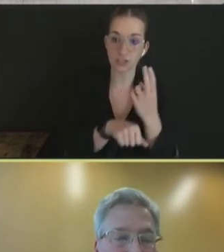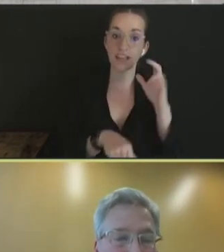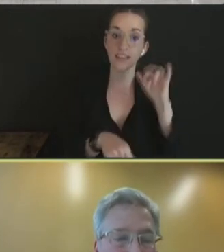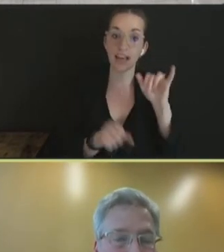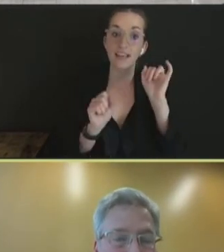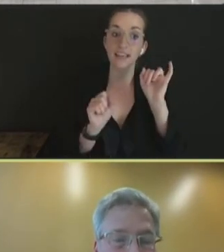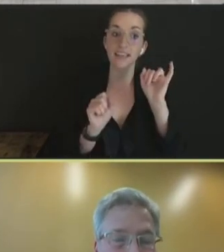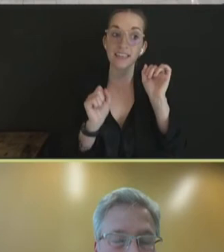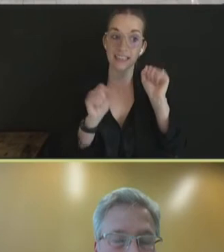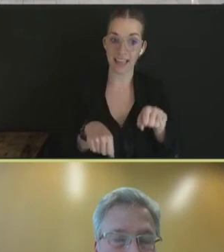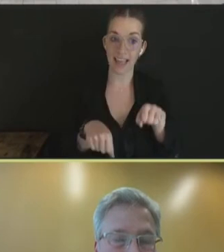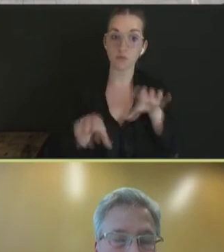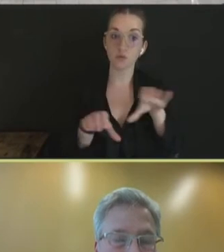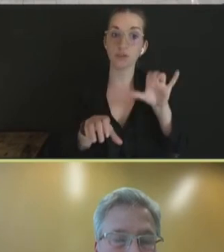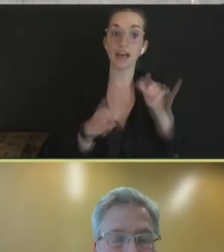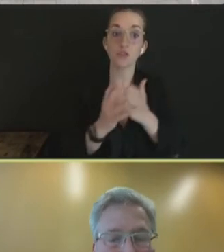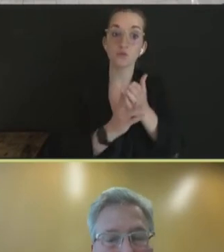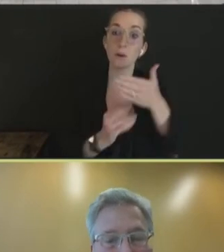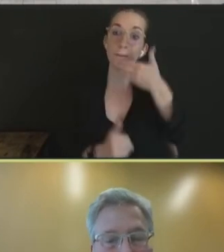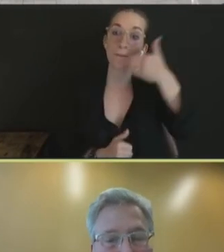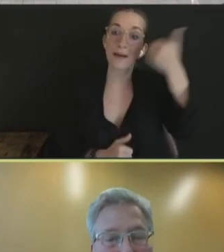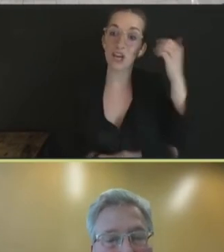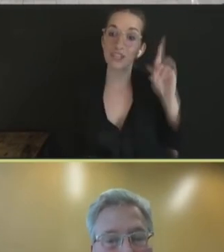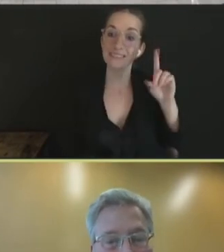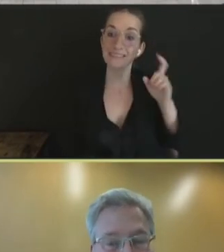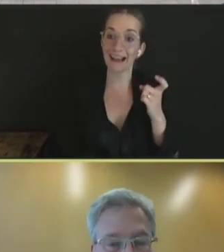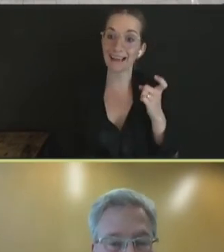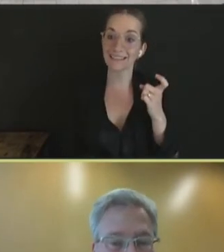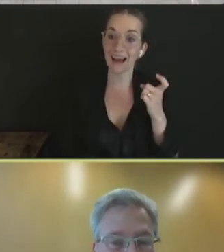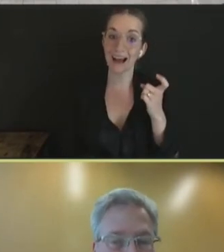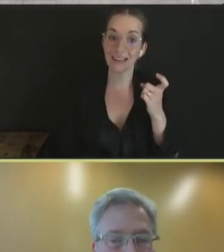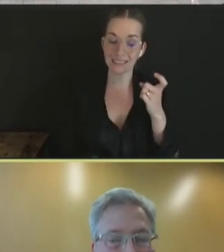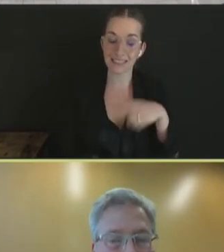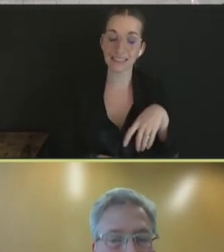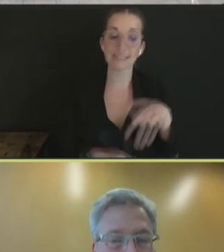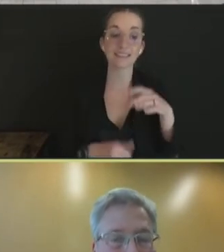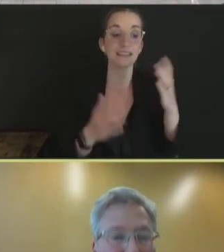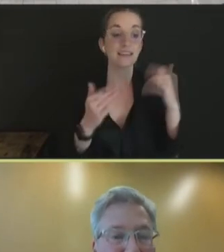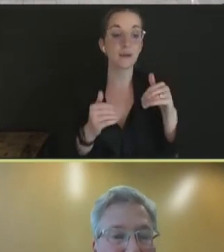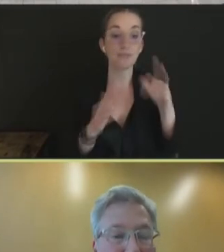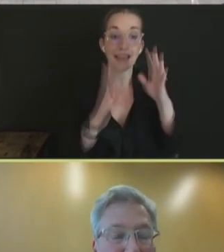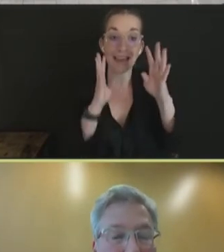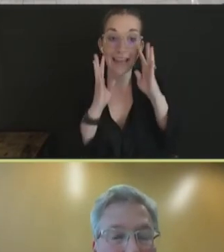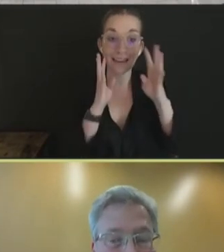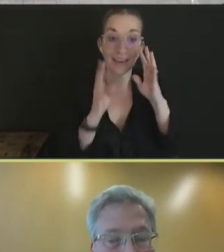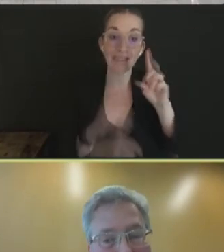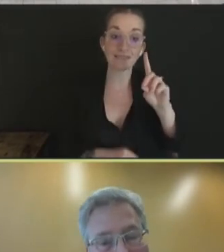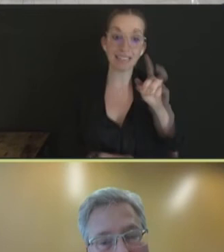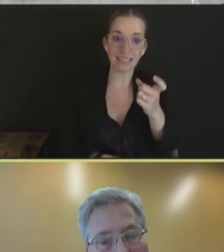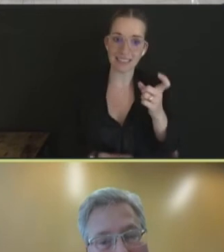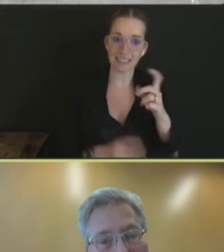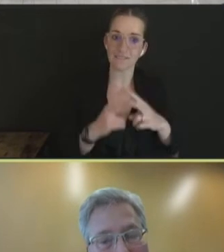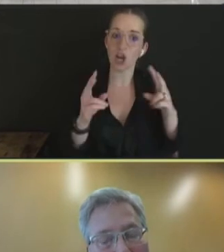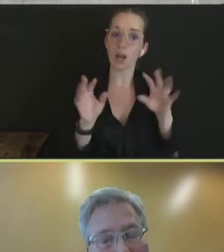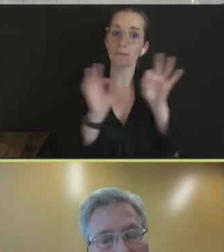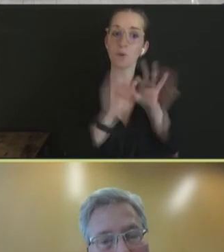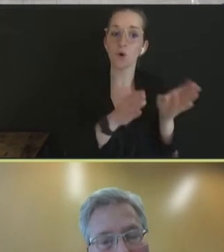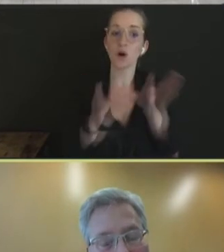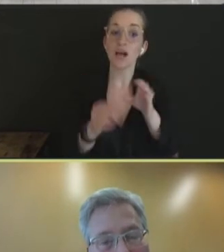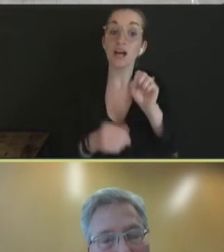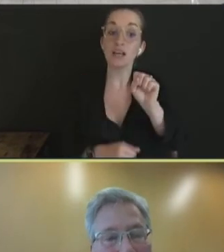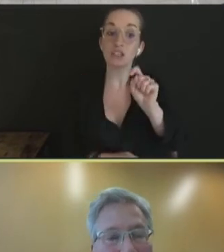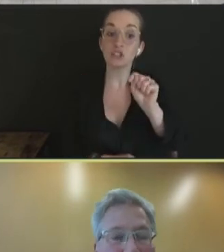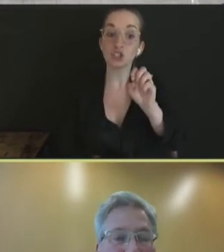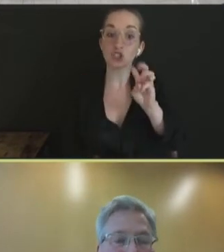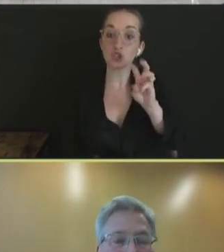better diagnostics applications, innovative diagnostics, and very importantly, stewardship